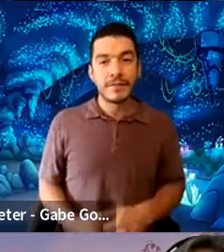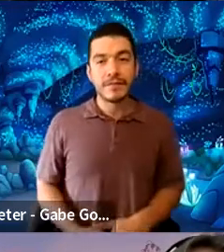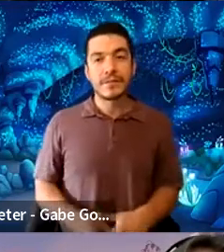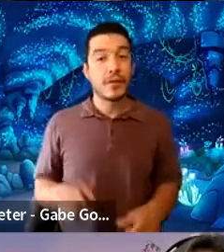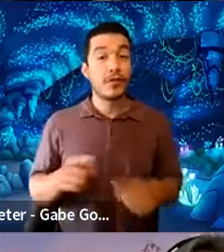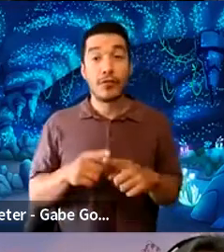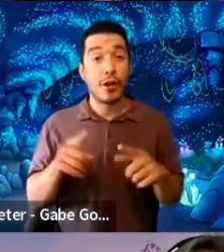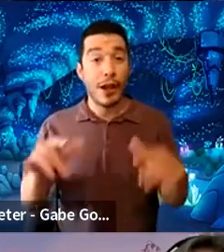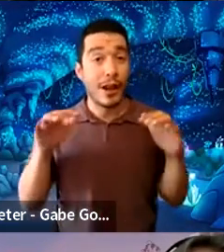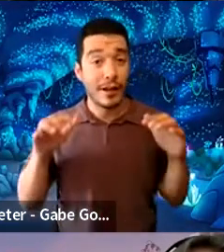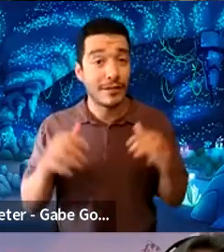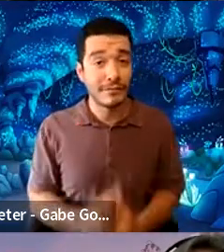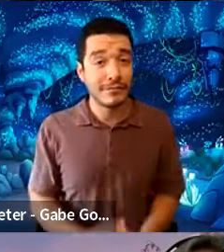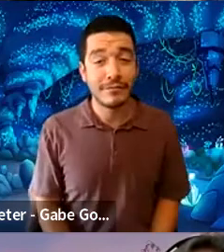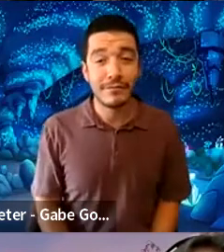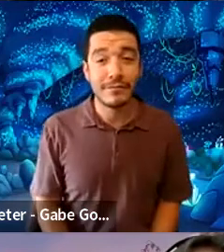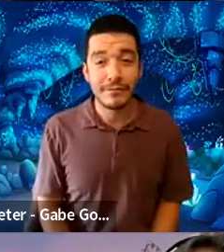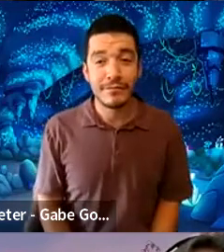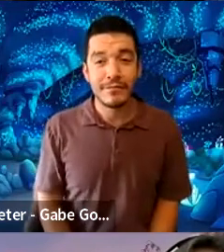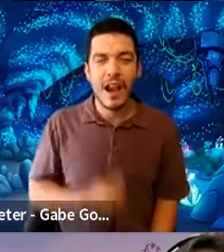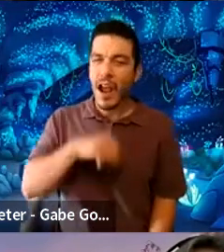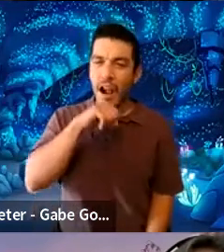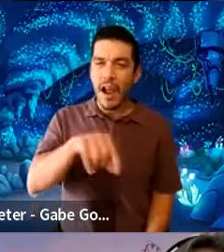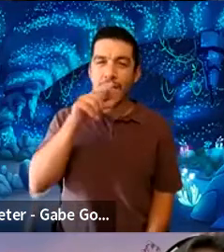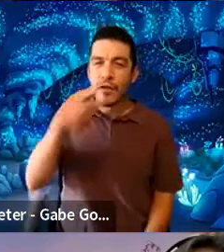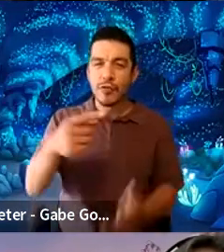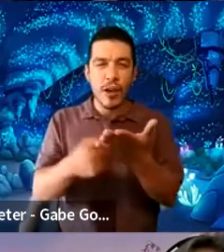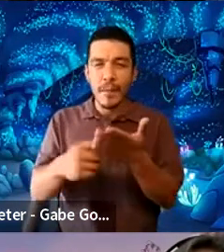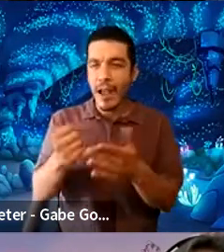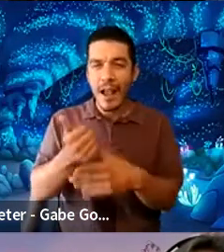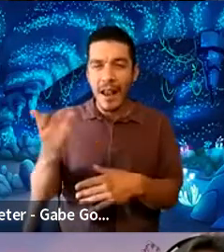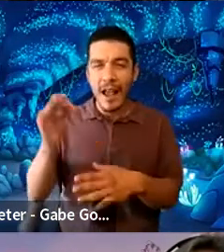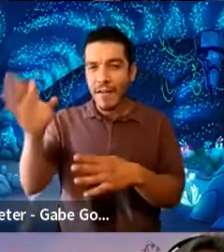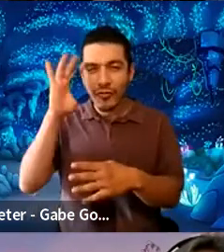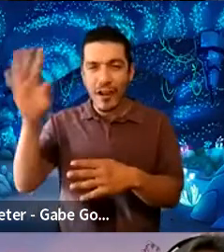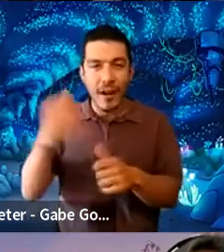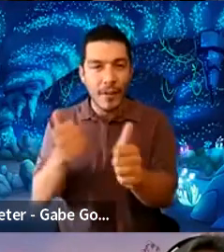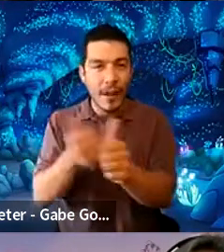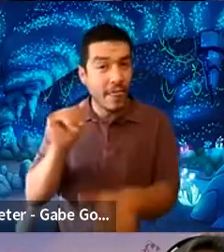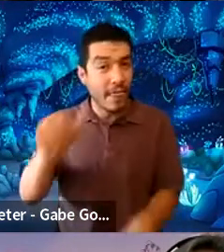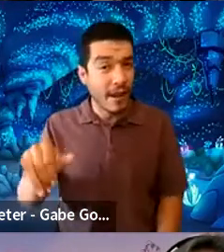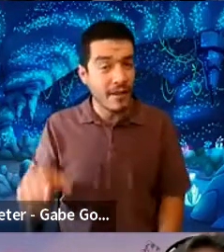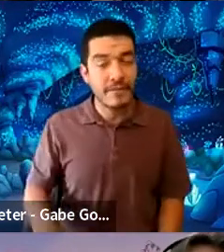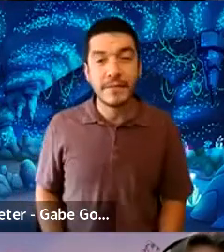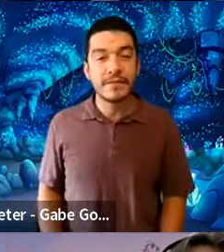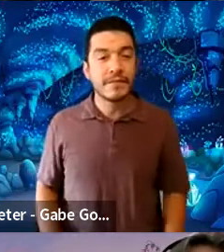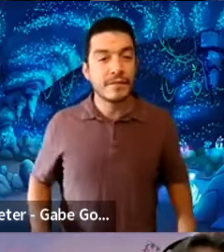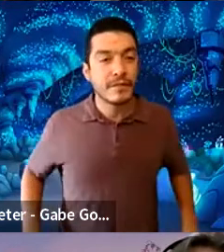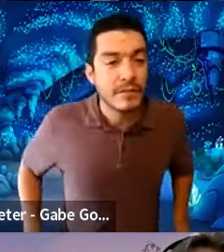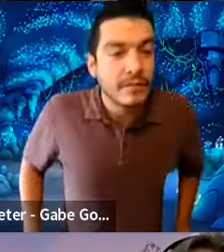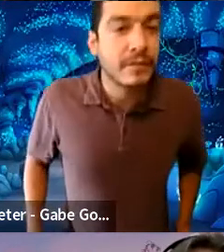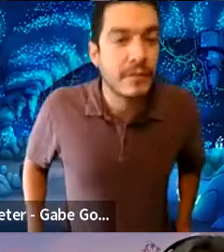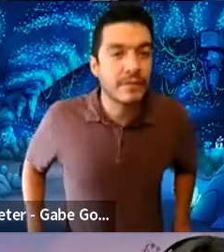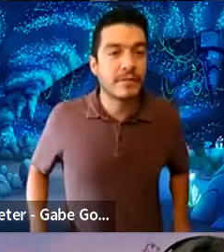to audiences? So I would love for you to talk about any of the thinking, creativity behind that. Well, even like the